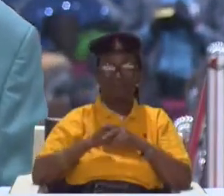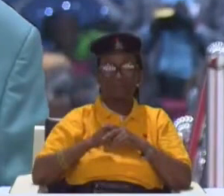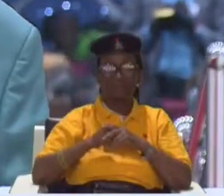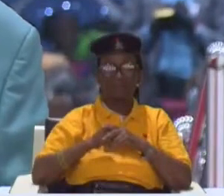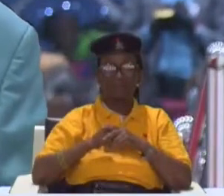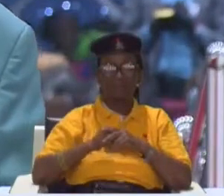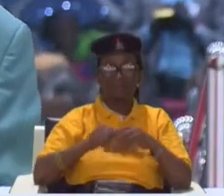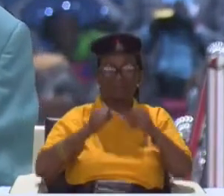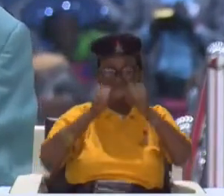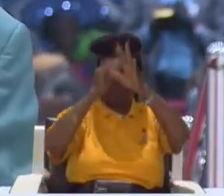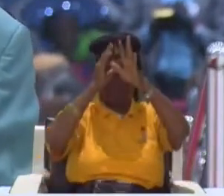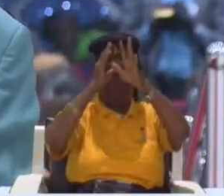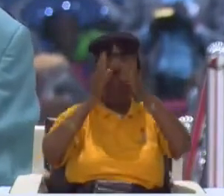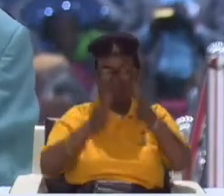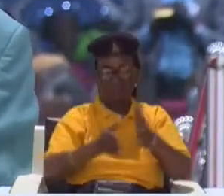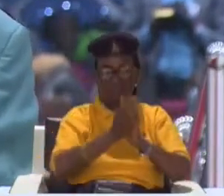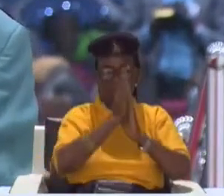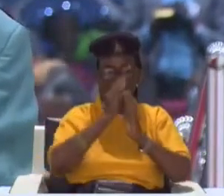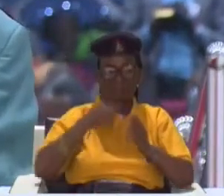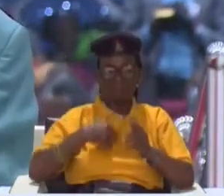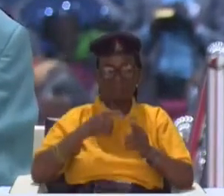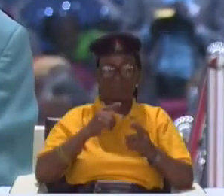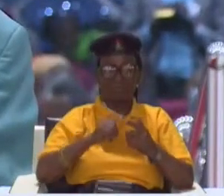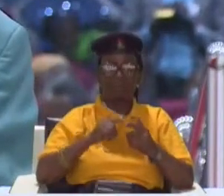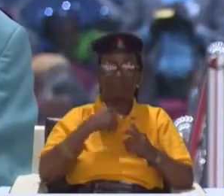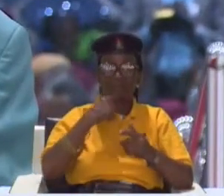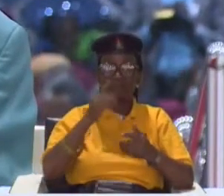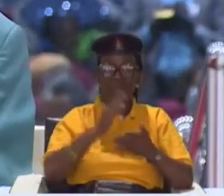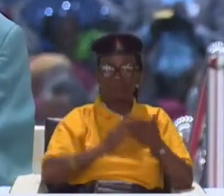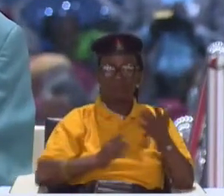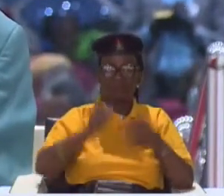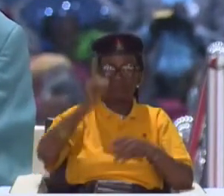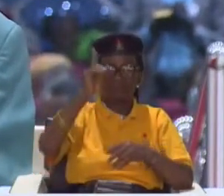Daddy asked me to tell someone. Daddy making software ni kan.